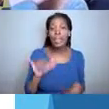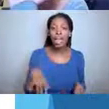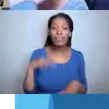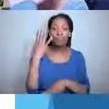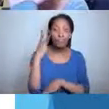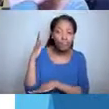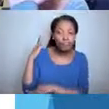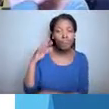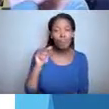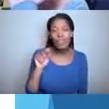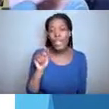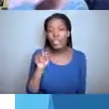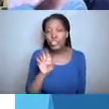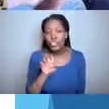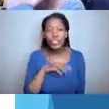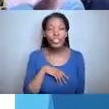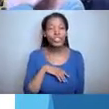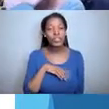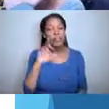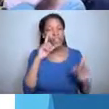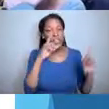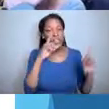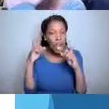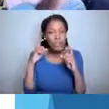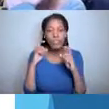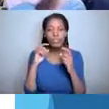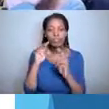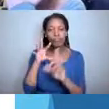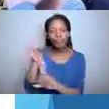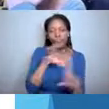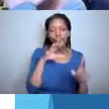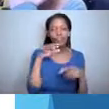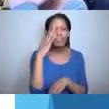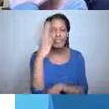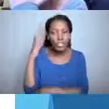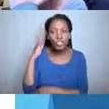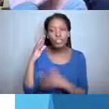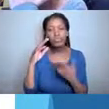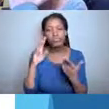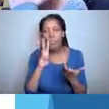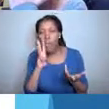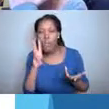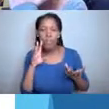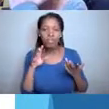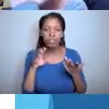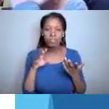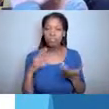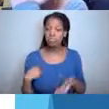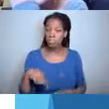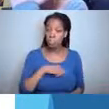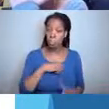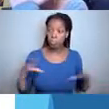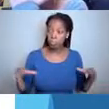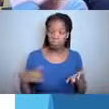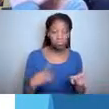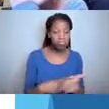highlights nature those are something that we've discussed as possibly being um as